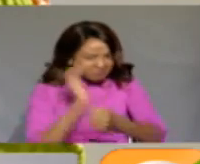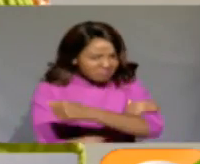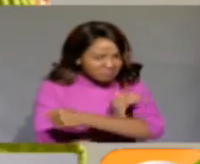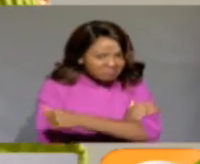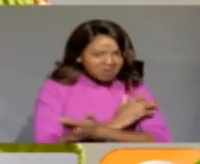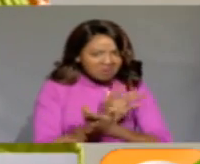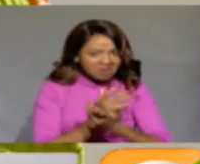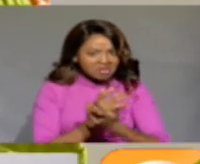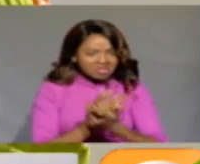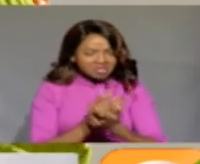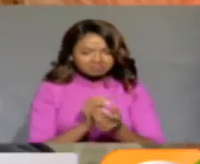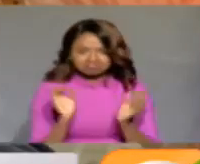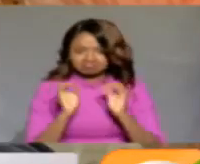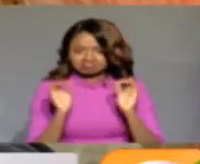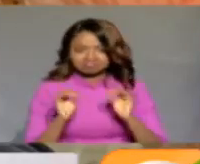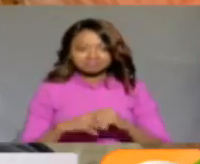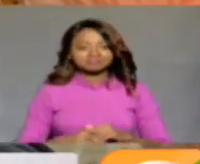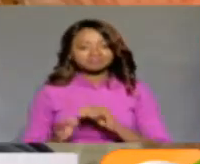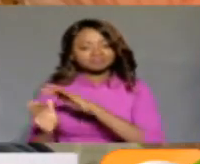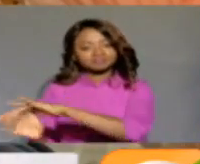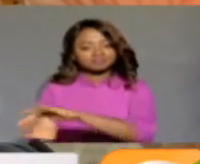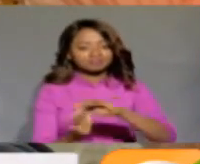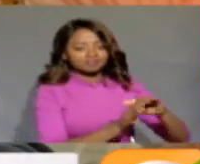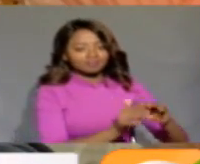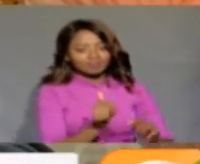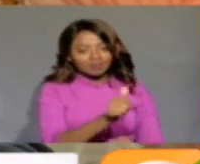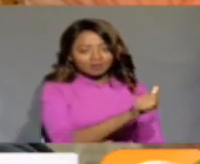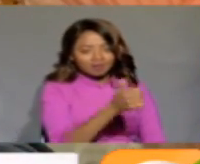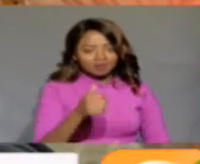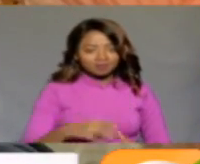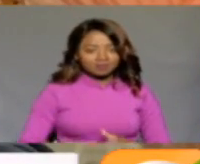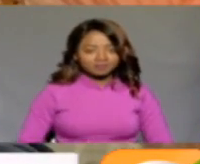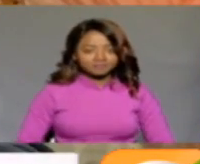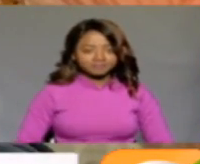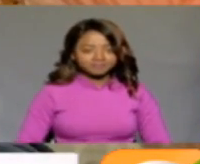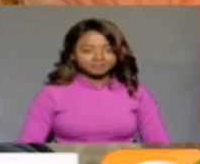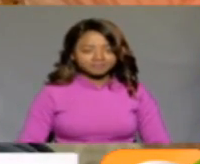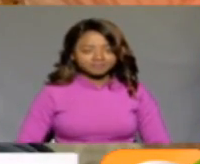that result in corrupt deals. Okay. Harriet, I'll give you a chance to respond to that.